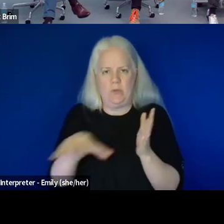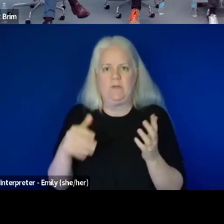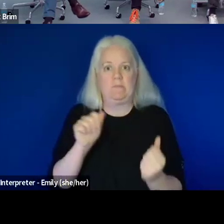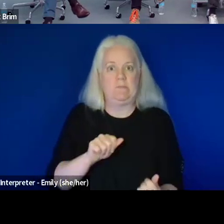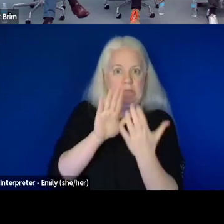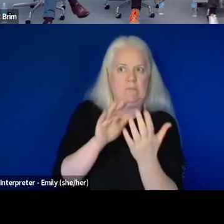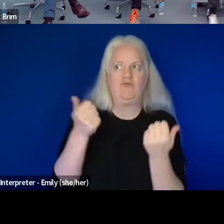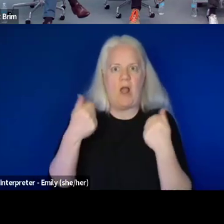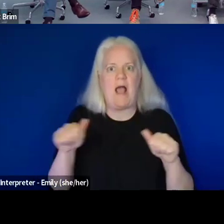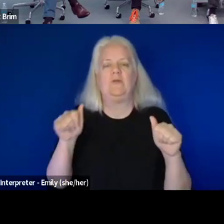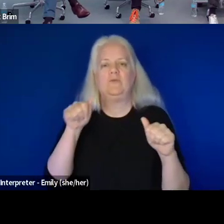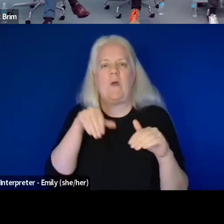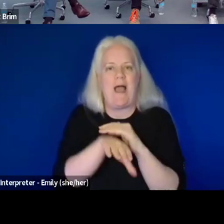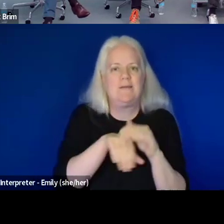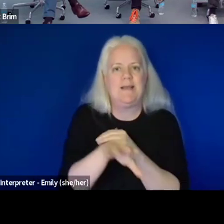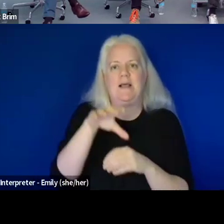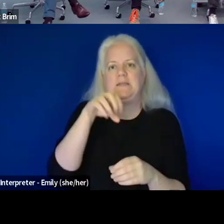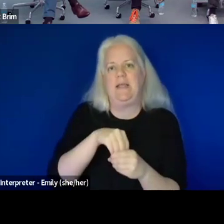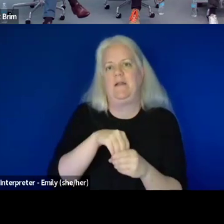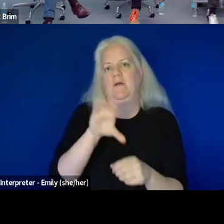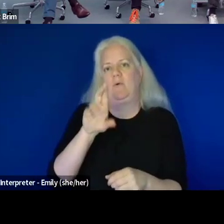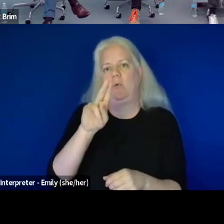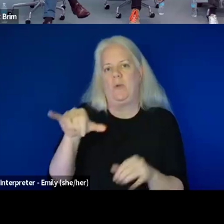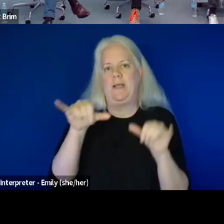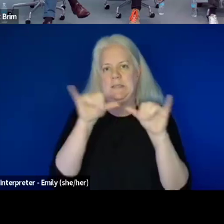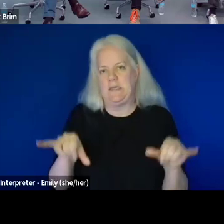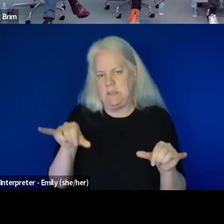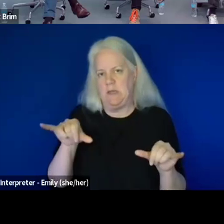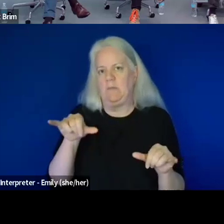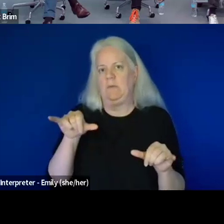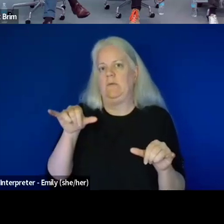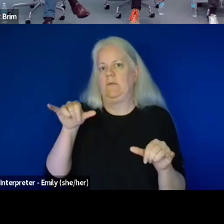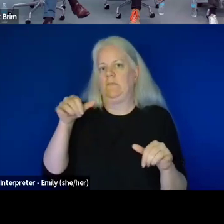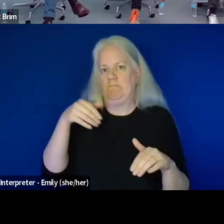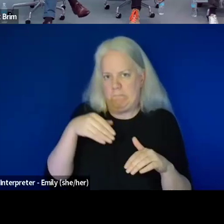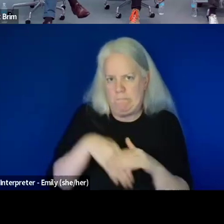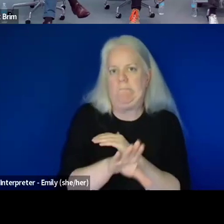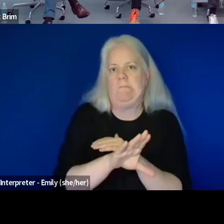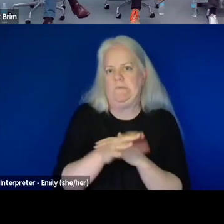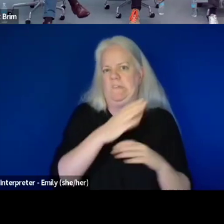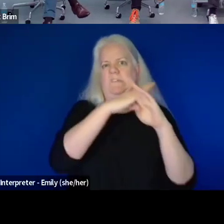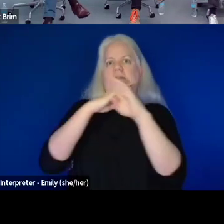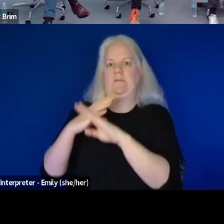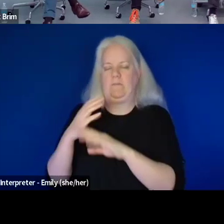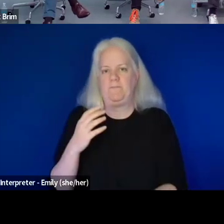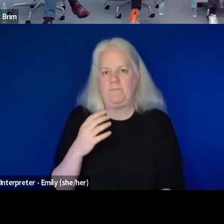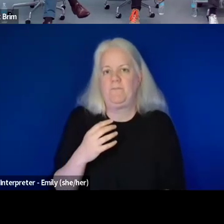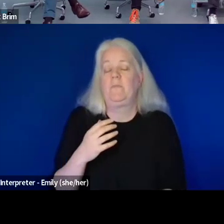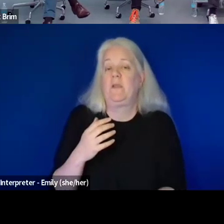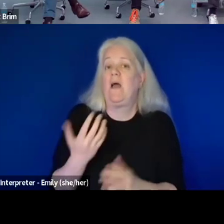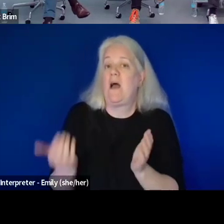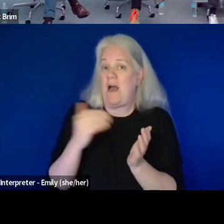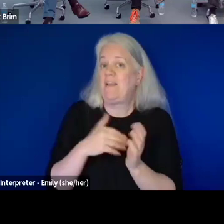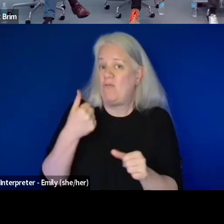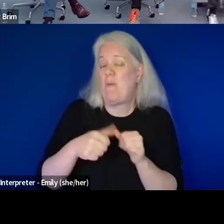confronted when they're trying to get access within the CUNY system. Just to repeat what Merlin said, the number one answer was a